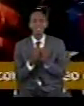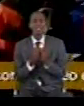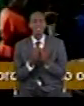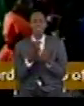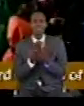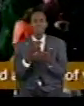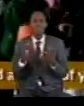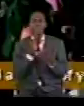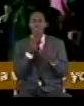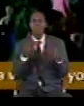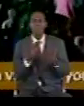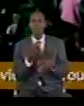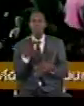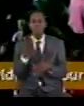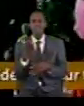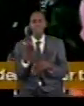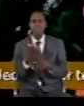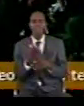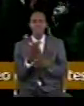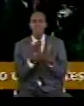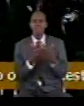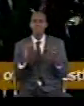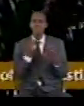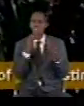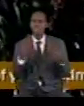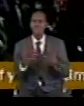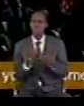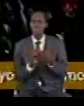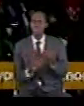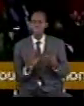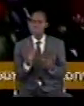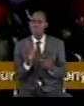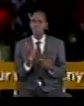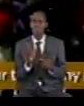happening there again. It's happening everywhere.